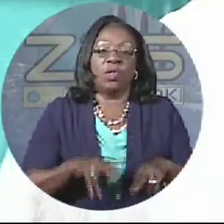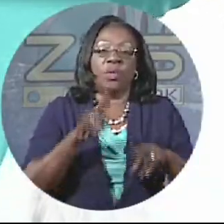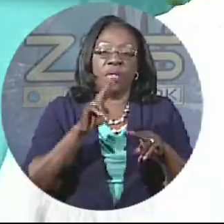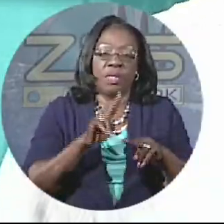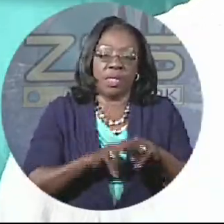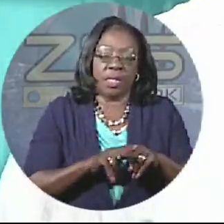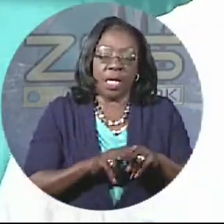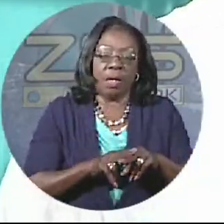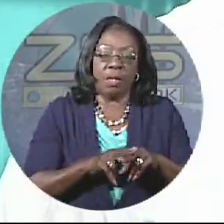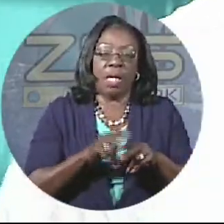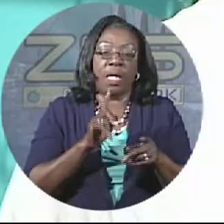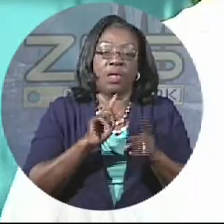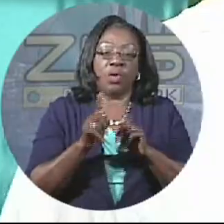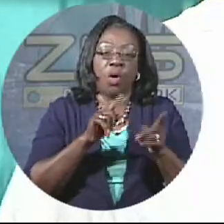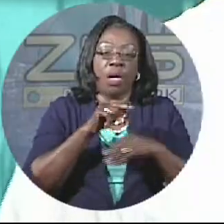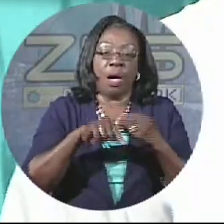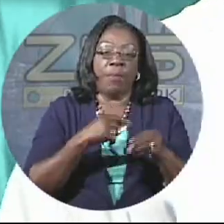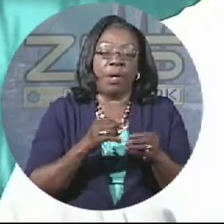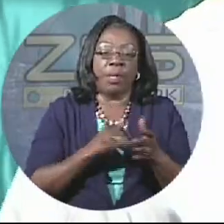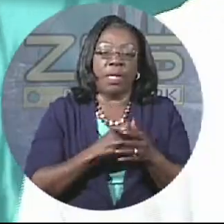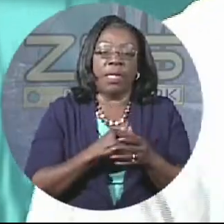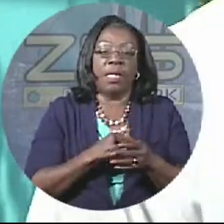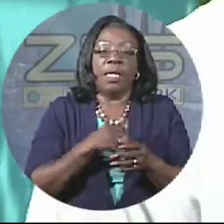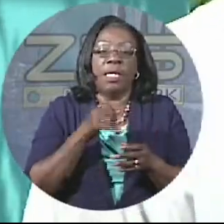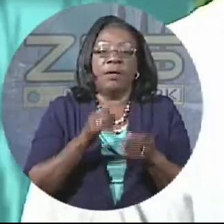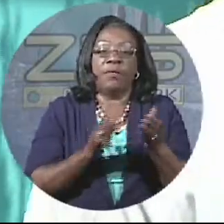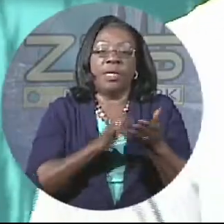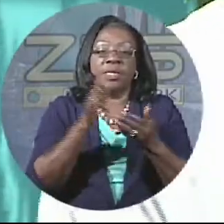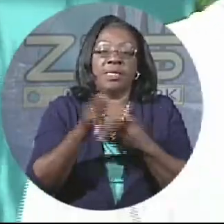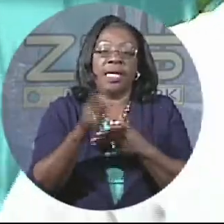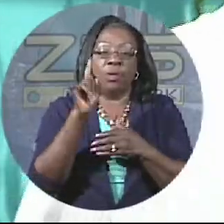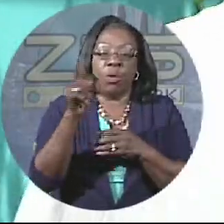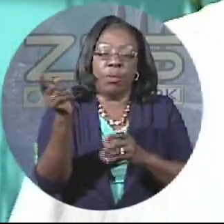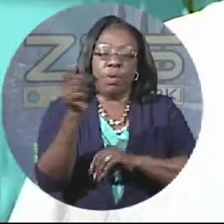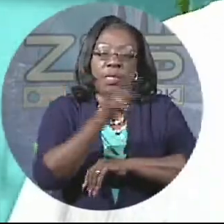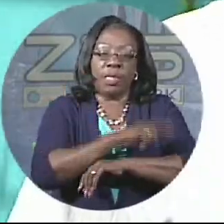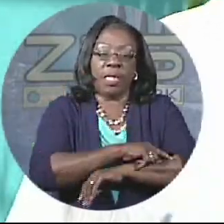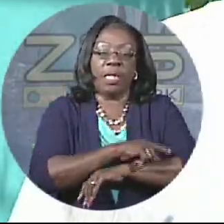after this and come up strategically on what we want present to the government, not wait for them to come to us.